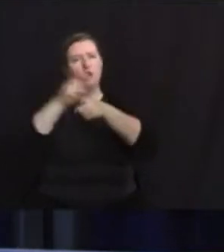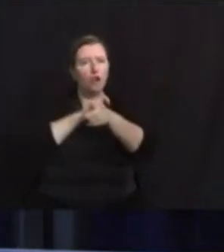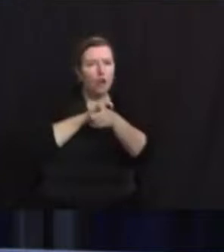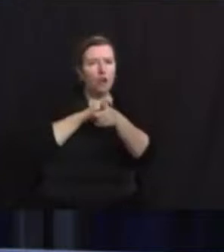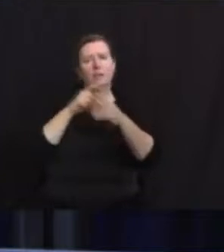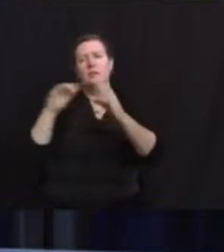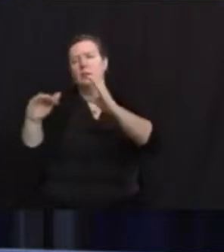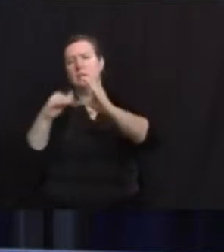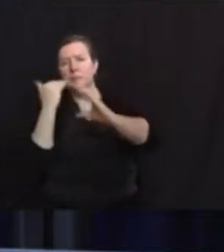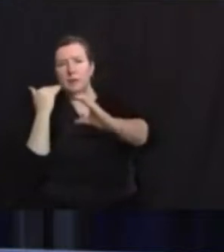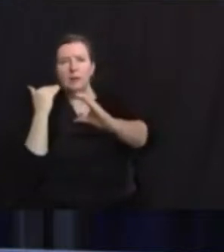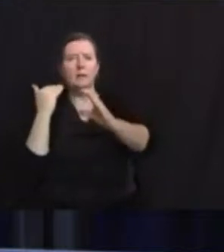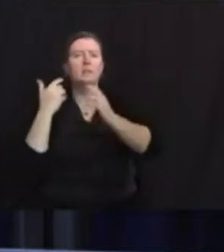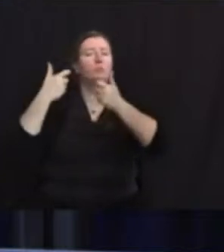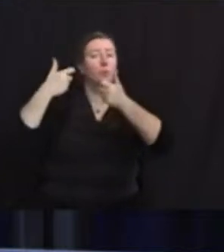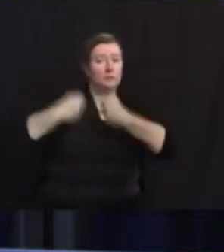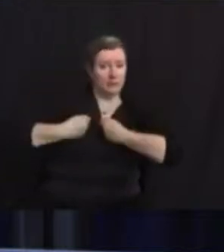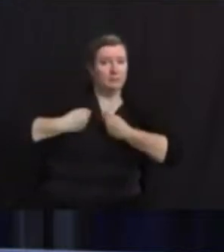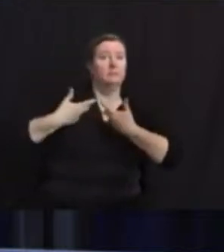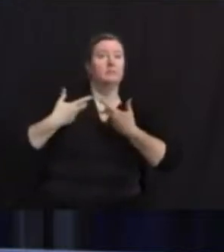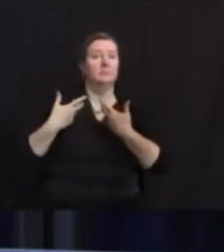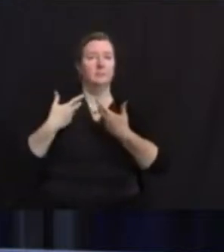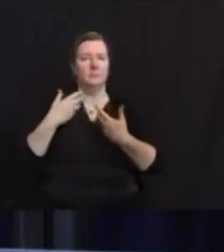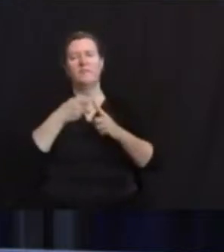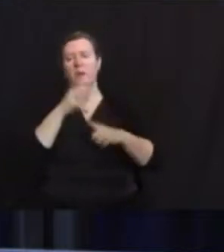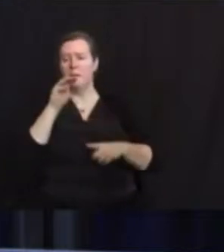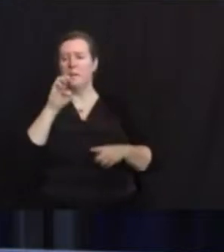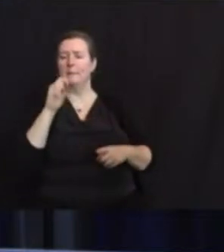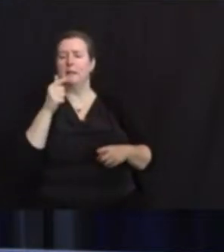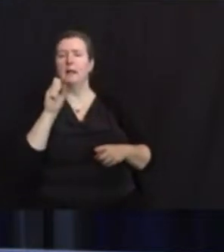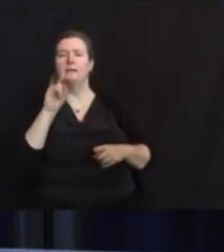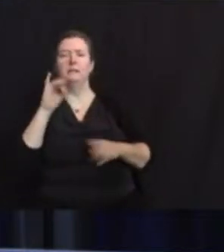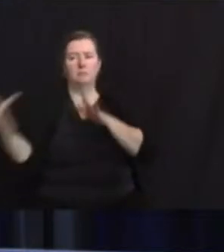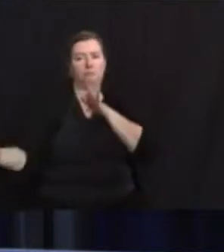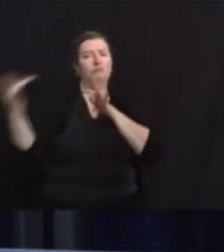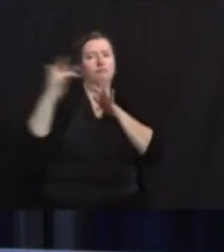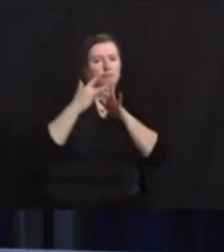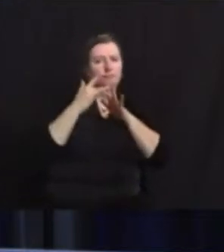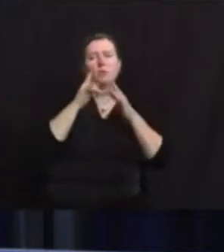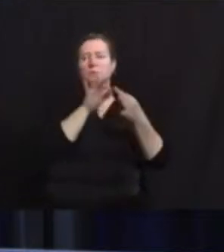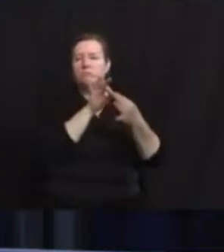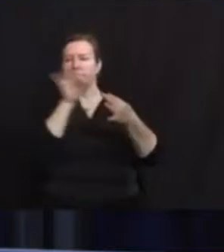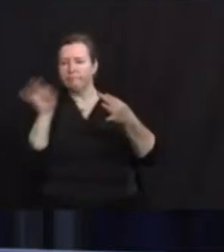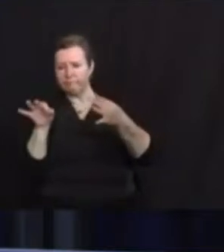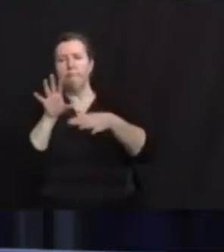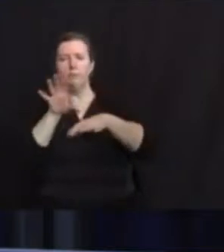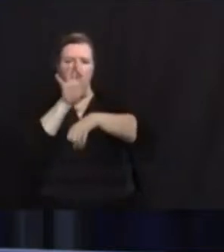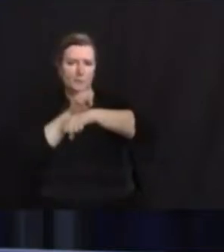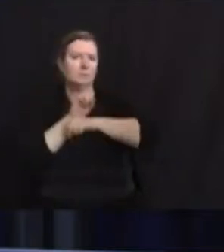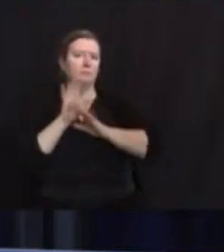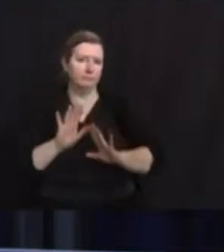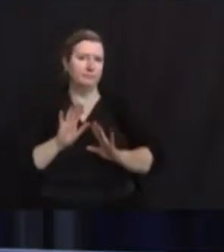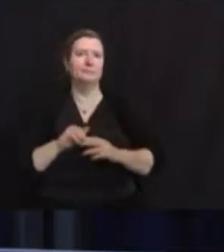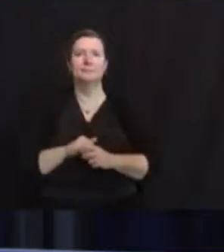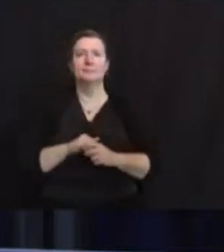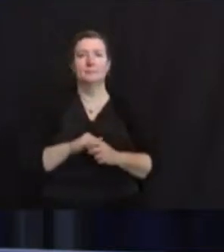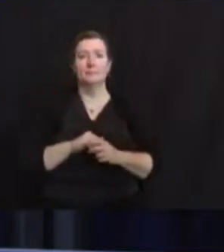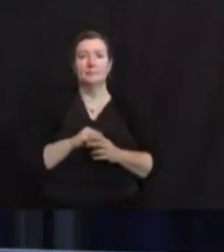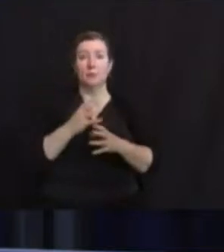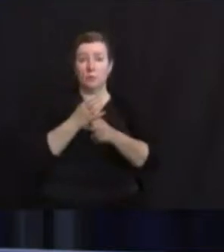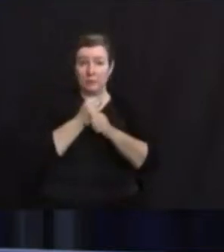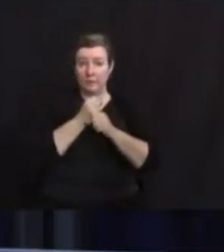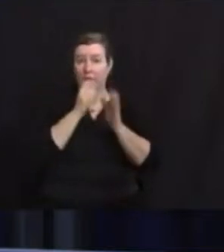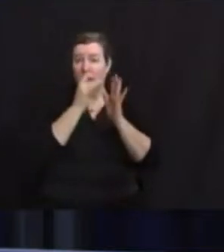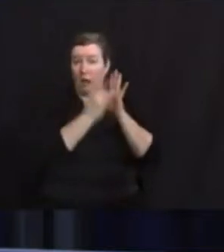partner at the site to have their appointment rescheduled. Those who received cancellation notices through the New